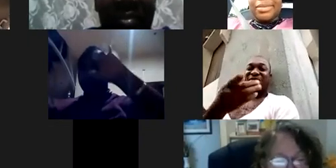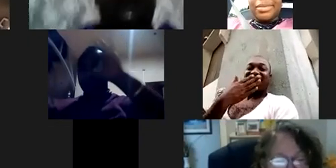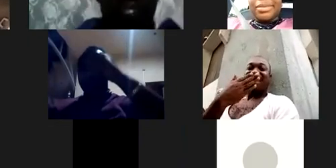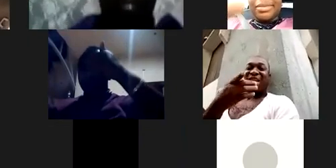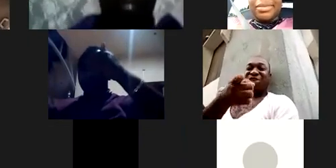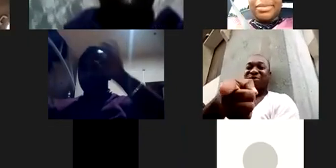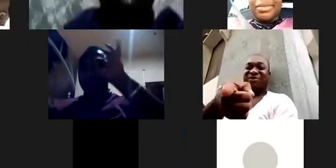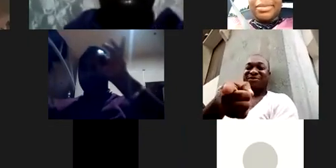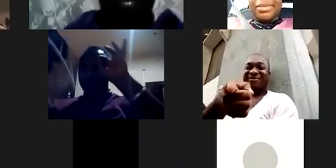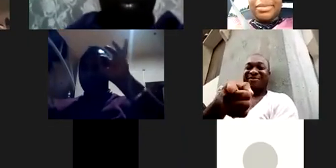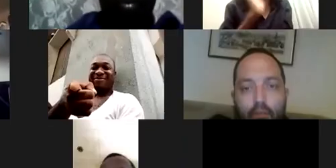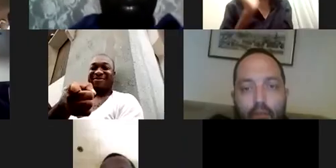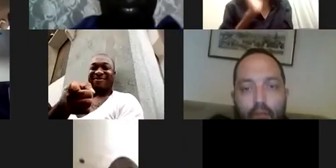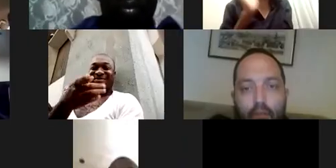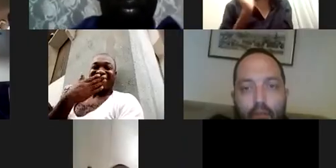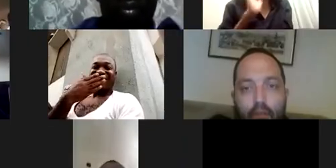Thank you.